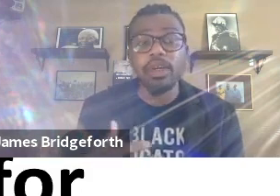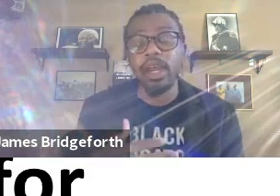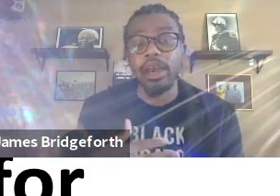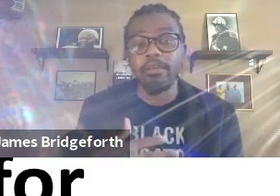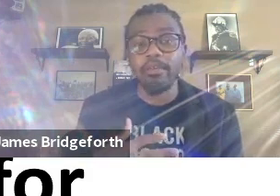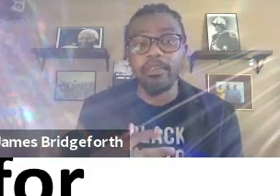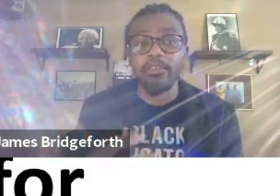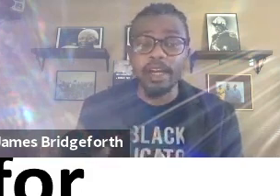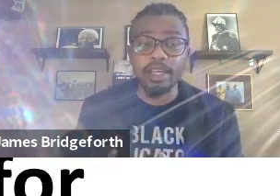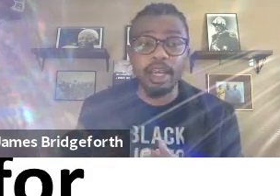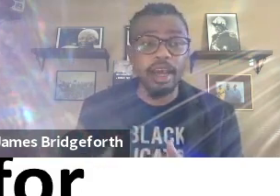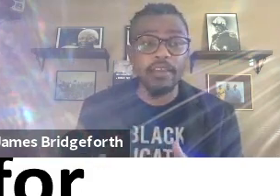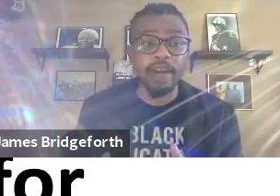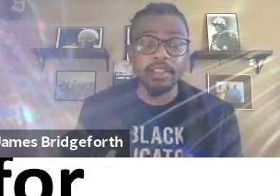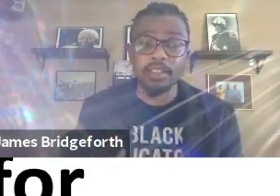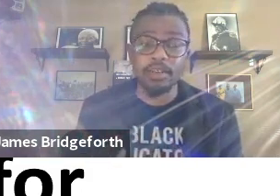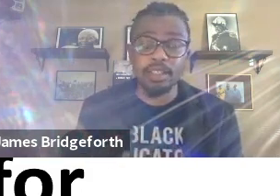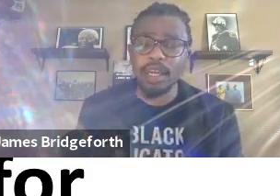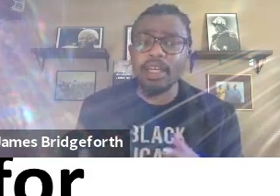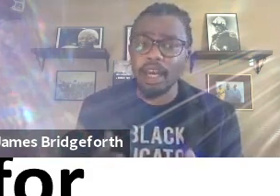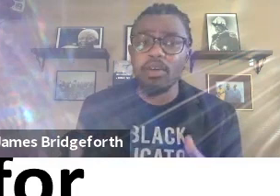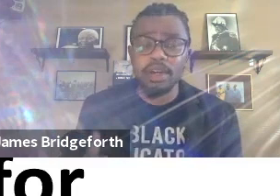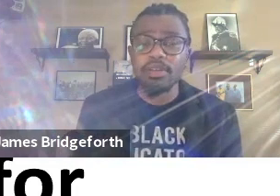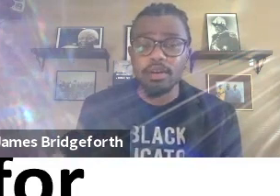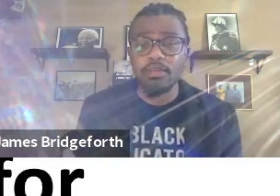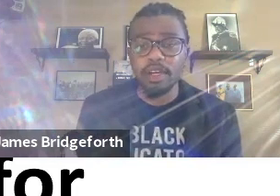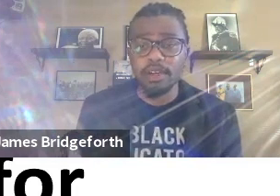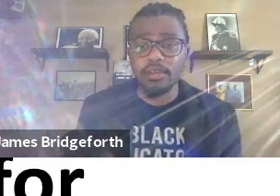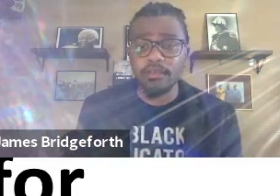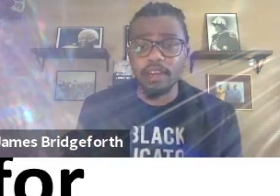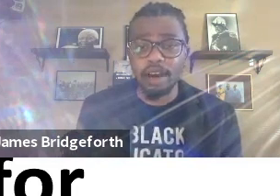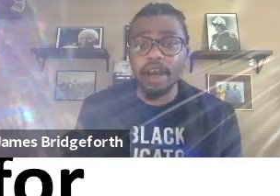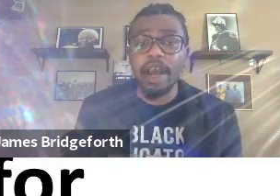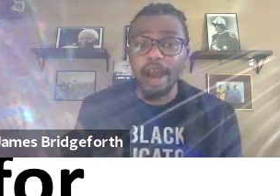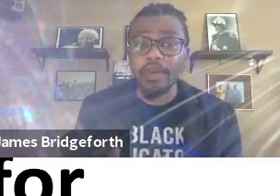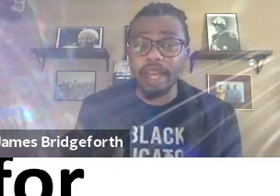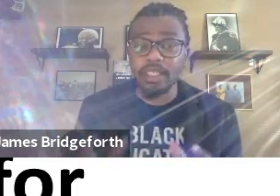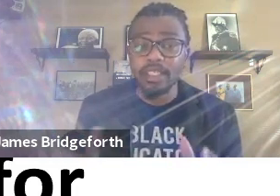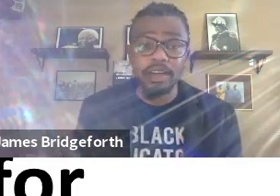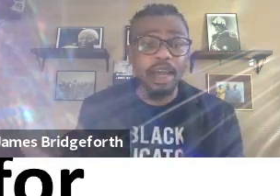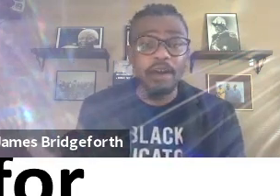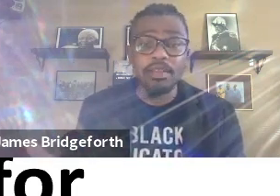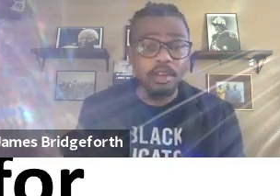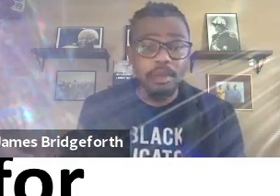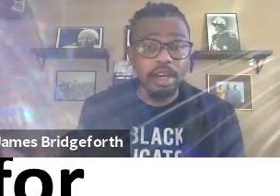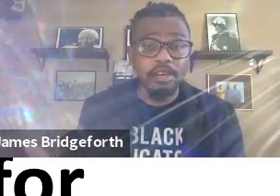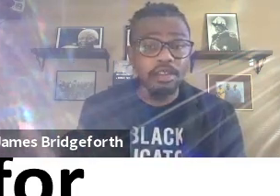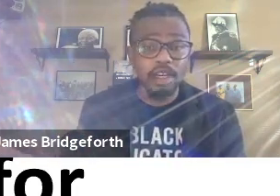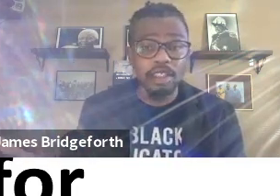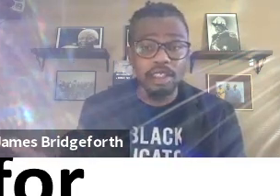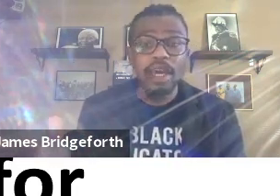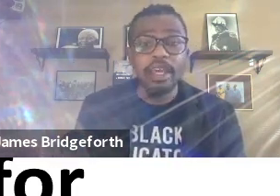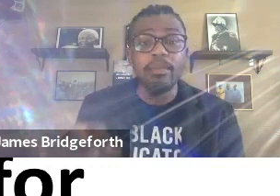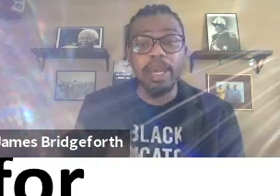well for faculty, advisors, and students to kind of work as co-conspirators to figure out how we can actually tear down some of these barriers